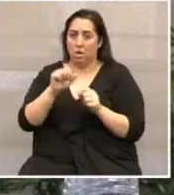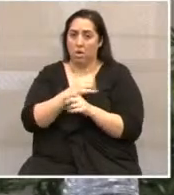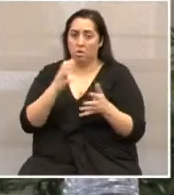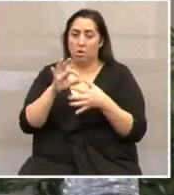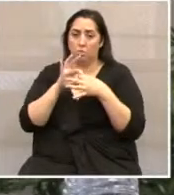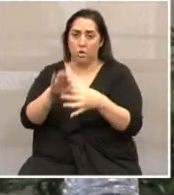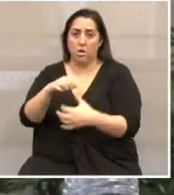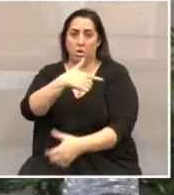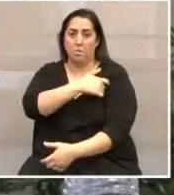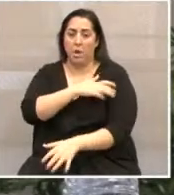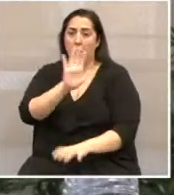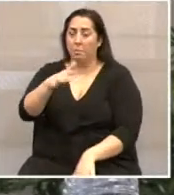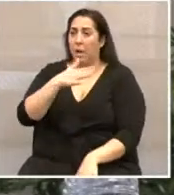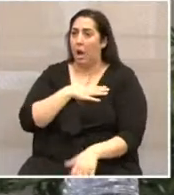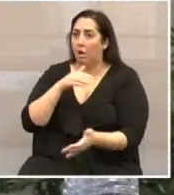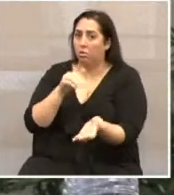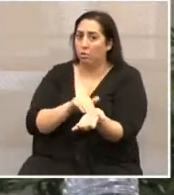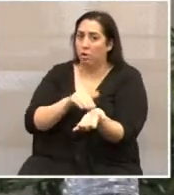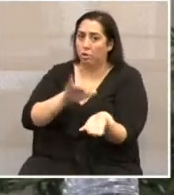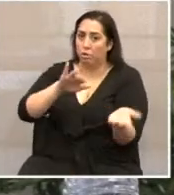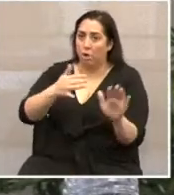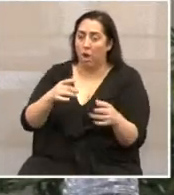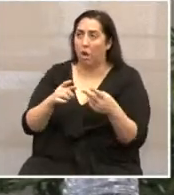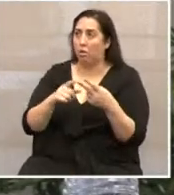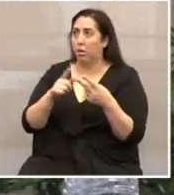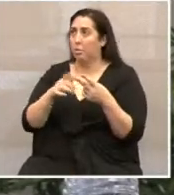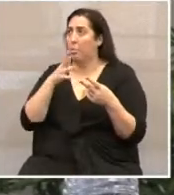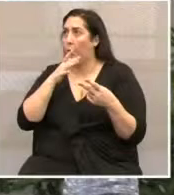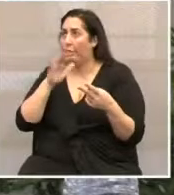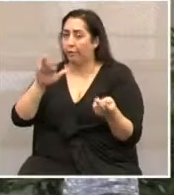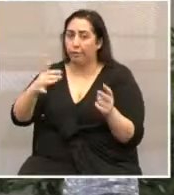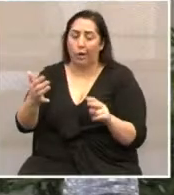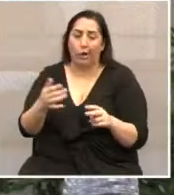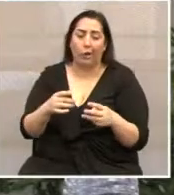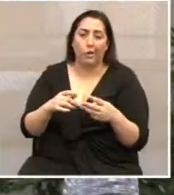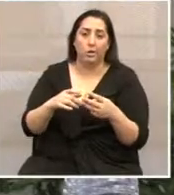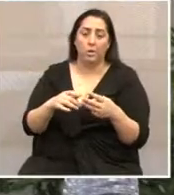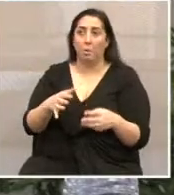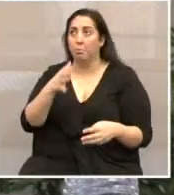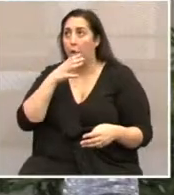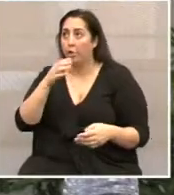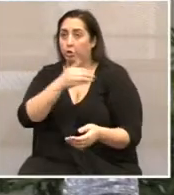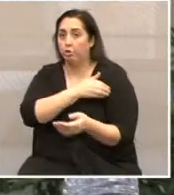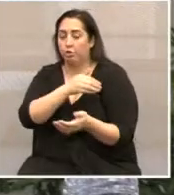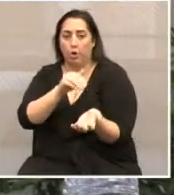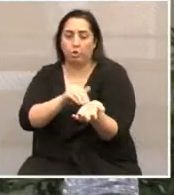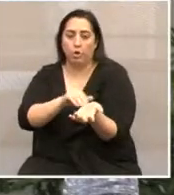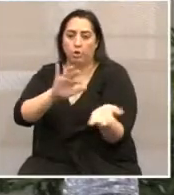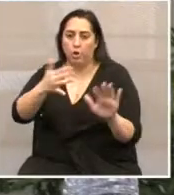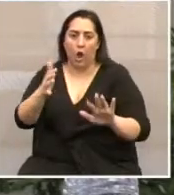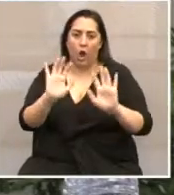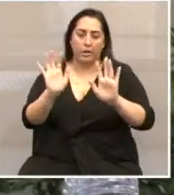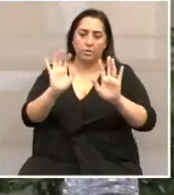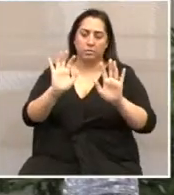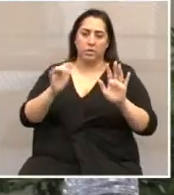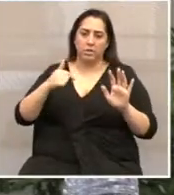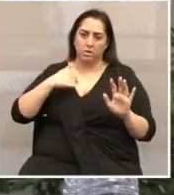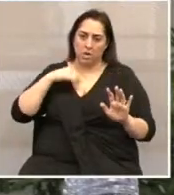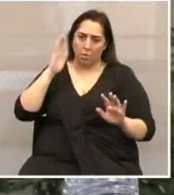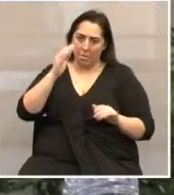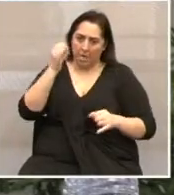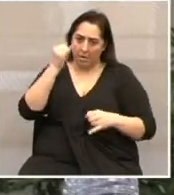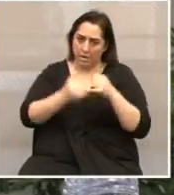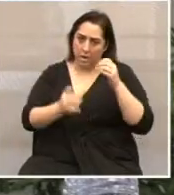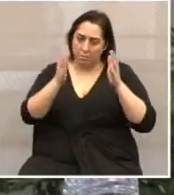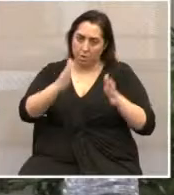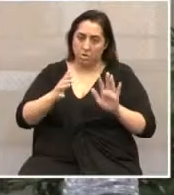My doctor died, my mother's doctor died, my mother died of COVID-related, so I would be the last person. What happened